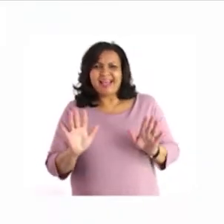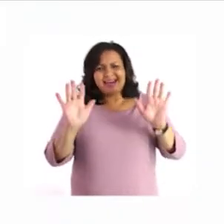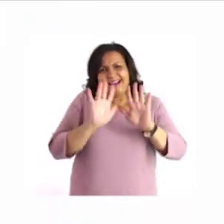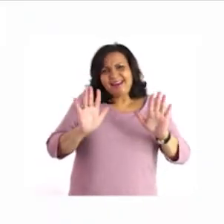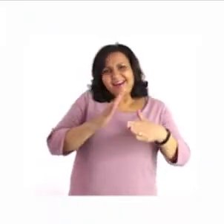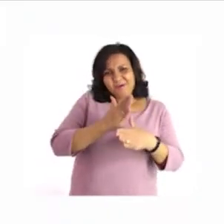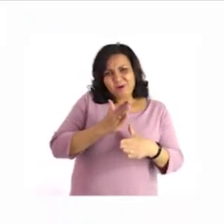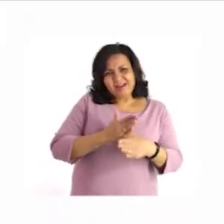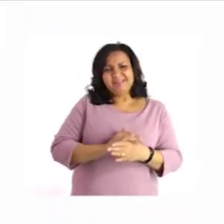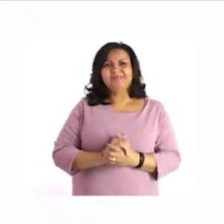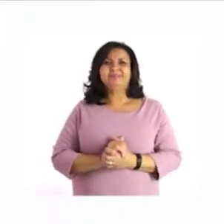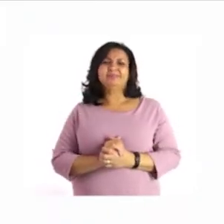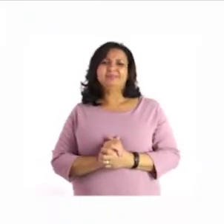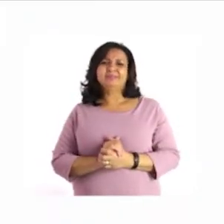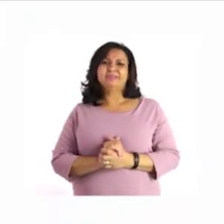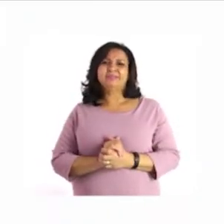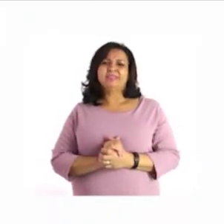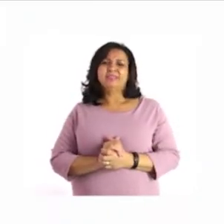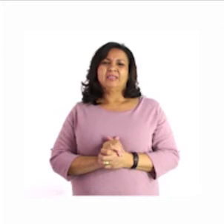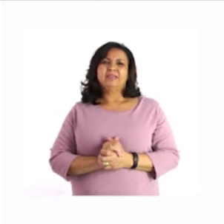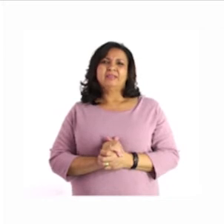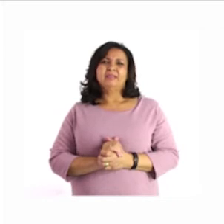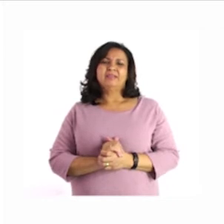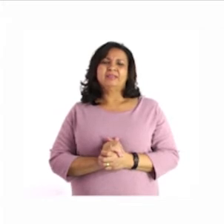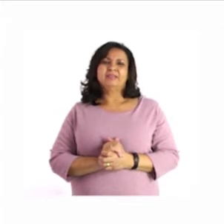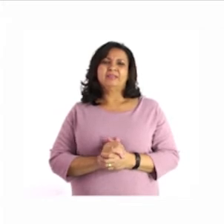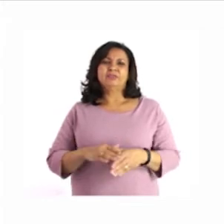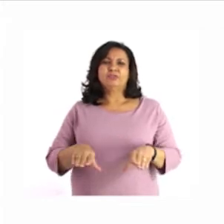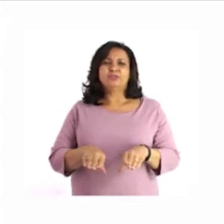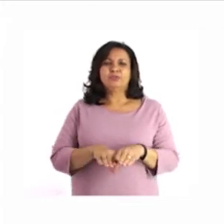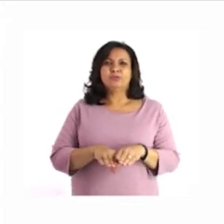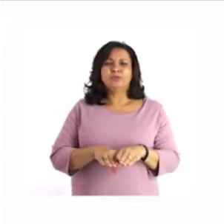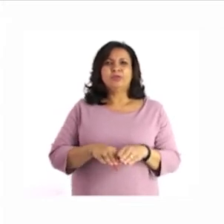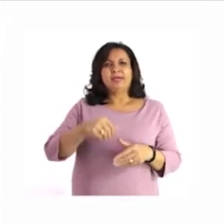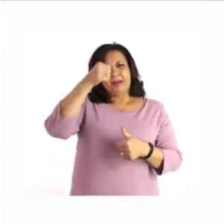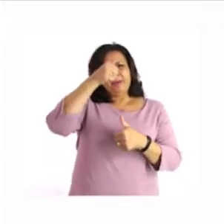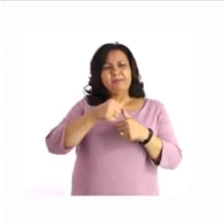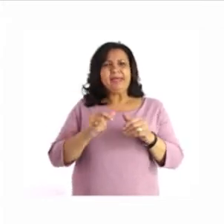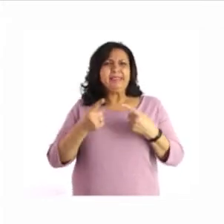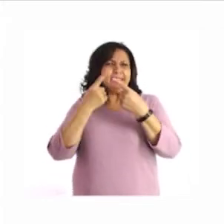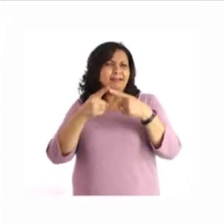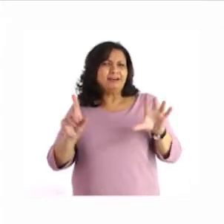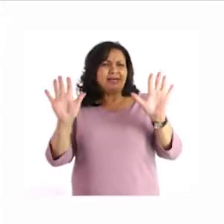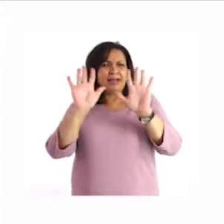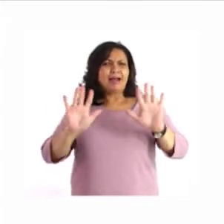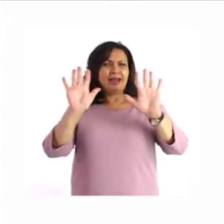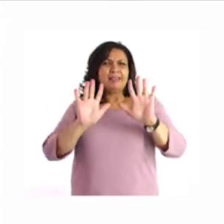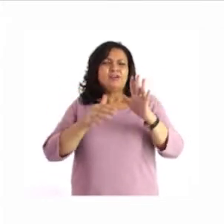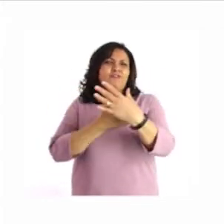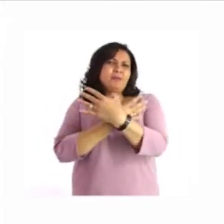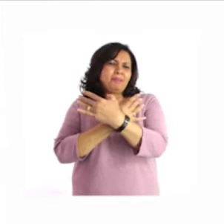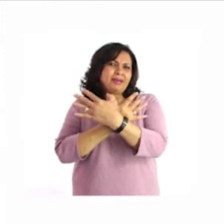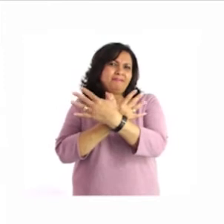exercise. When you do this exercise, remember all the beautiful colors of the butterfly. Remember all the